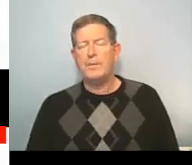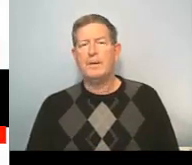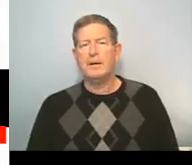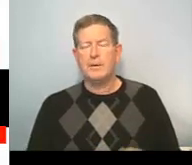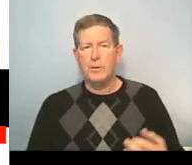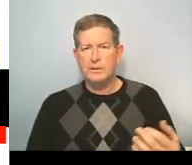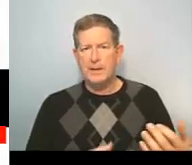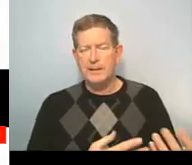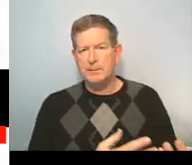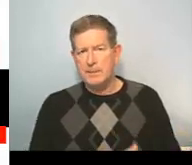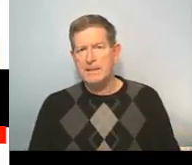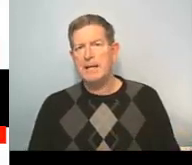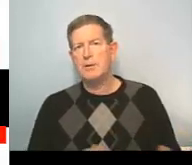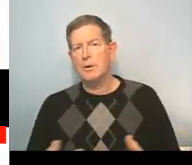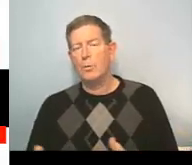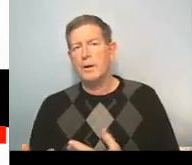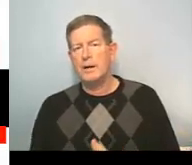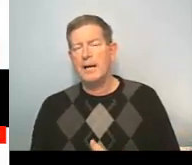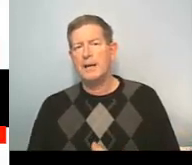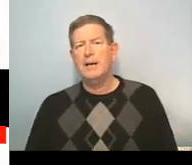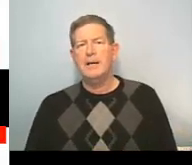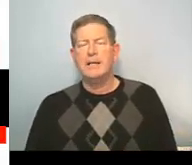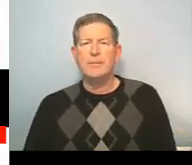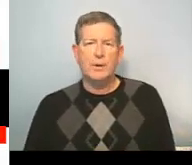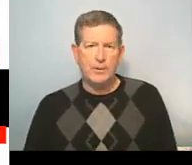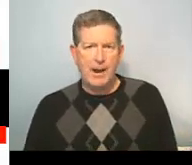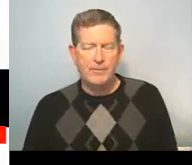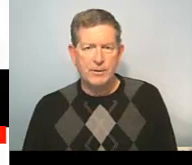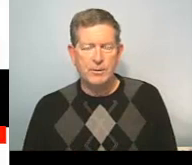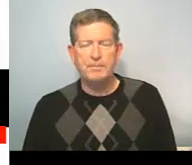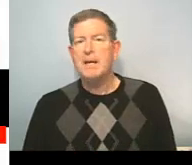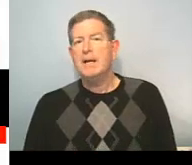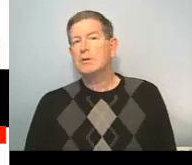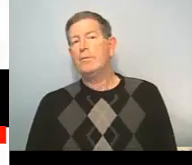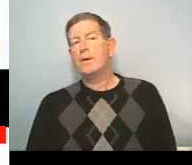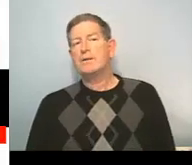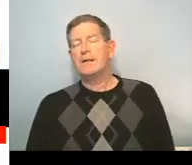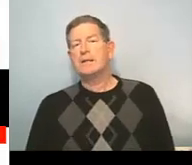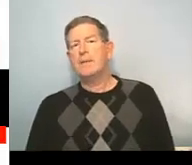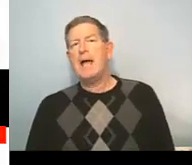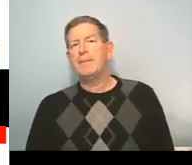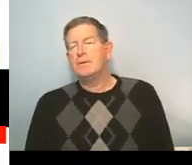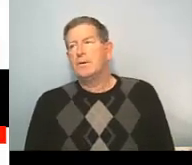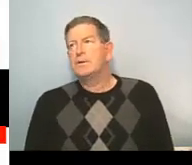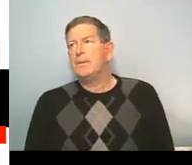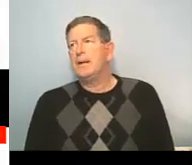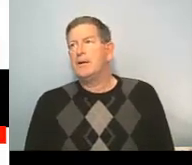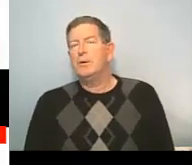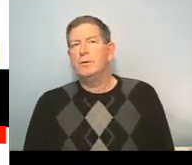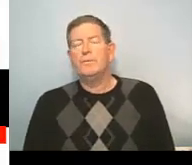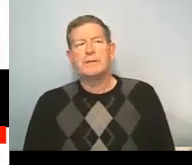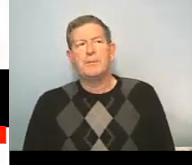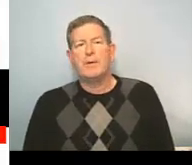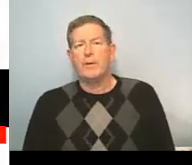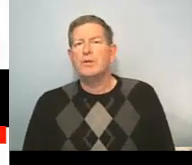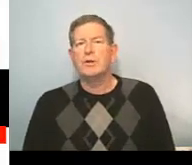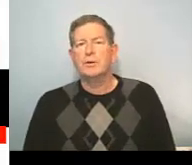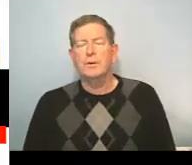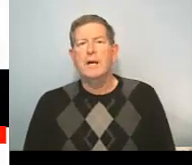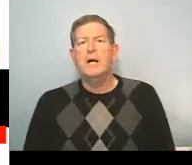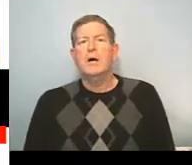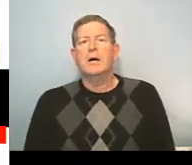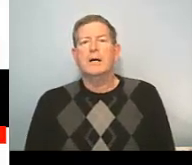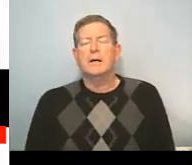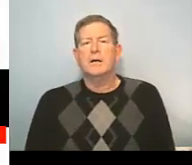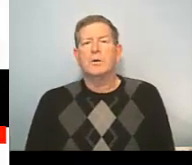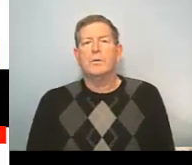feminine form, corresponding to midnight or 1 o'clock in the morning or afternoon. And so if you want to say that something happens, for example, at noon, for example, you have lunch at